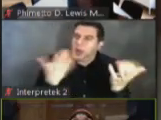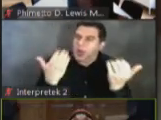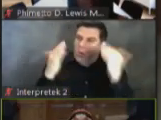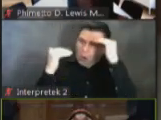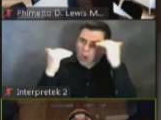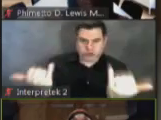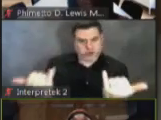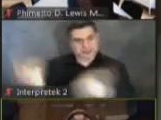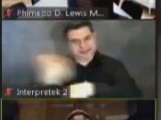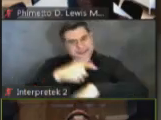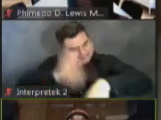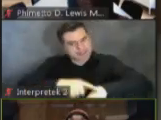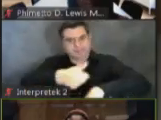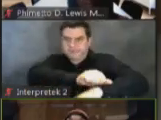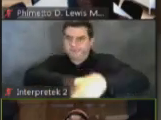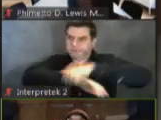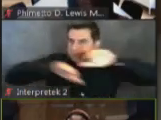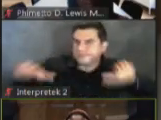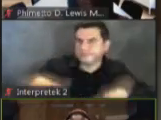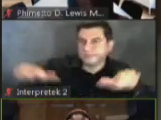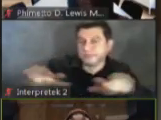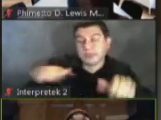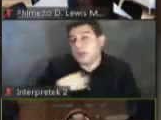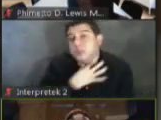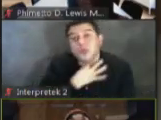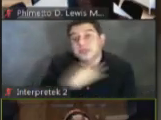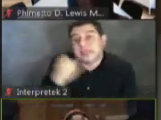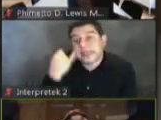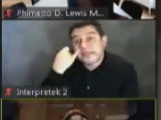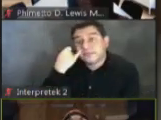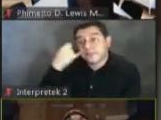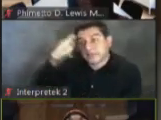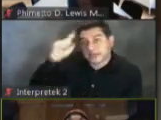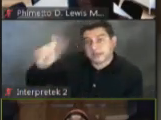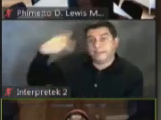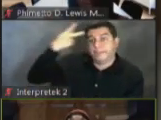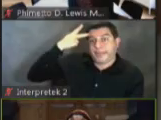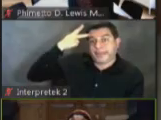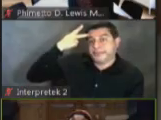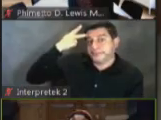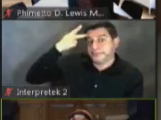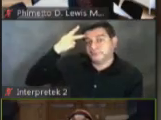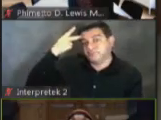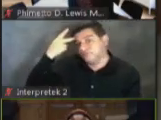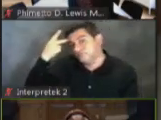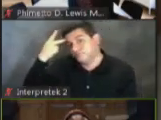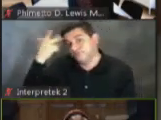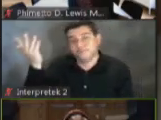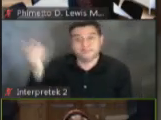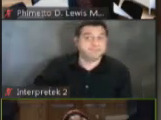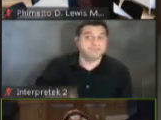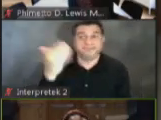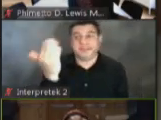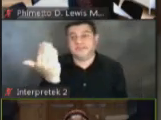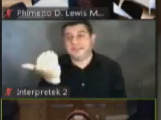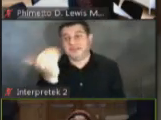our politics. You know, if 15% of the people vote and 60% select leadership,